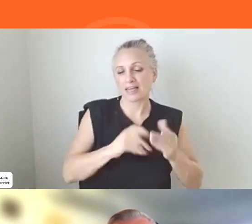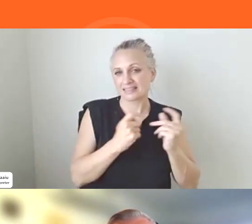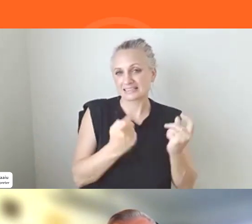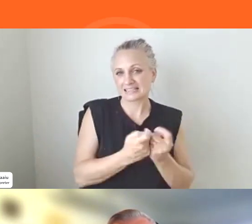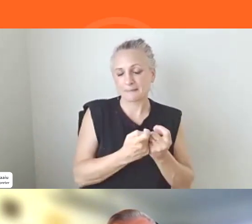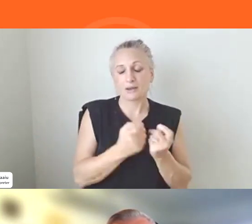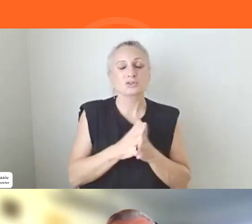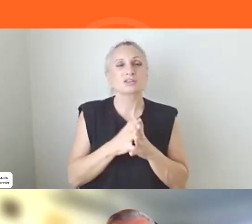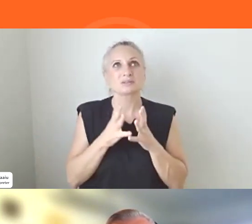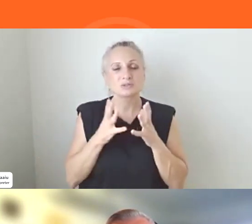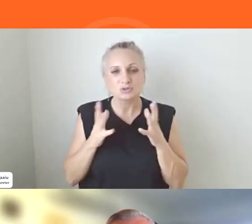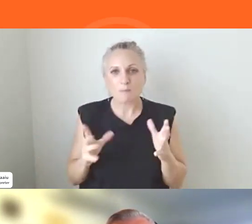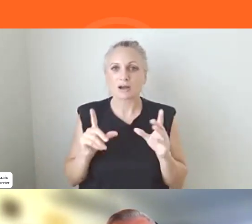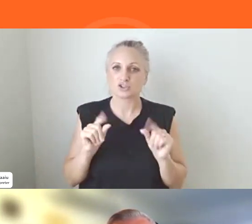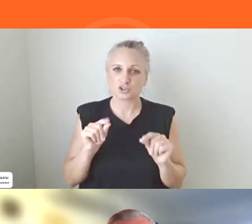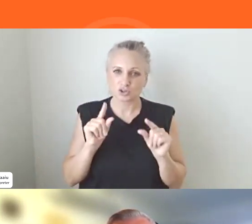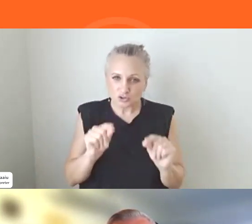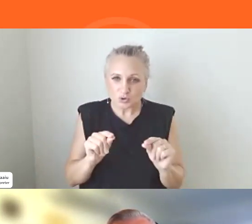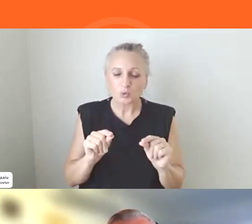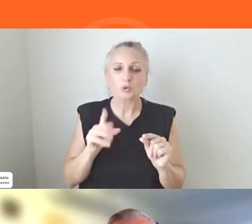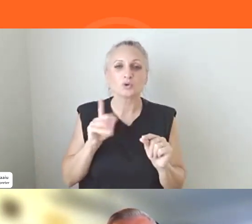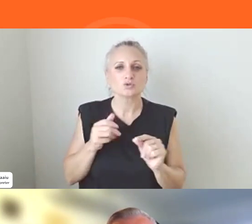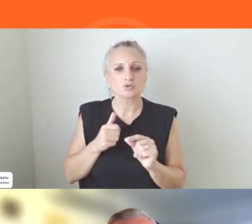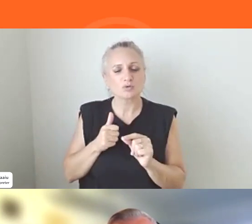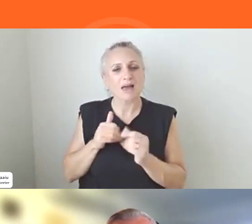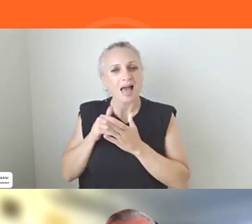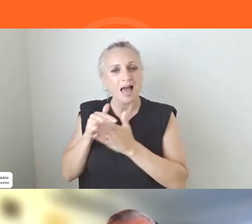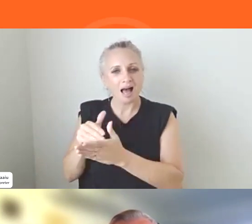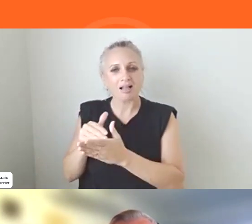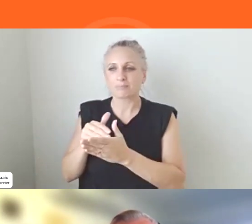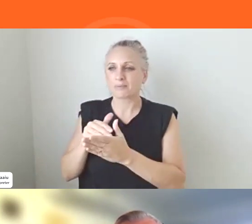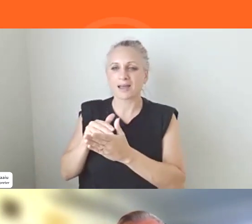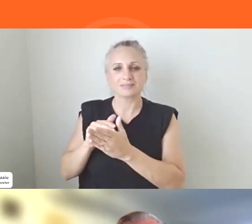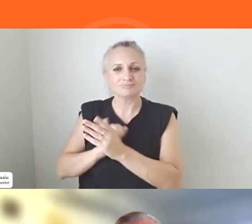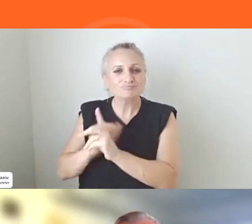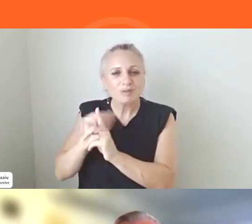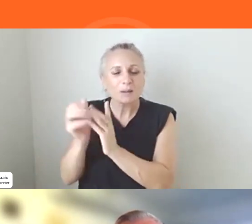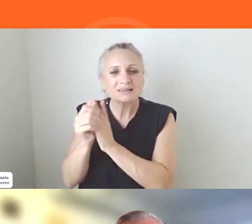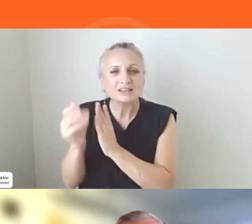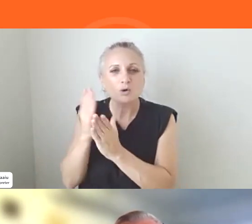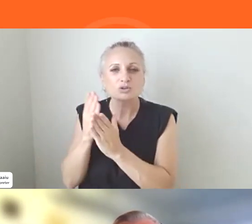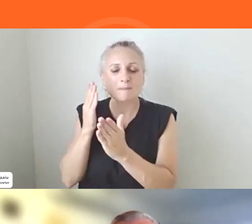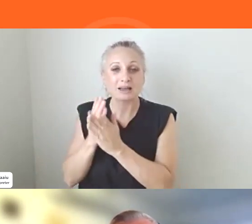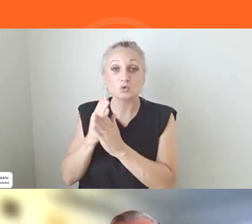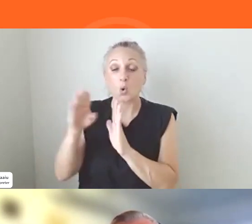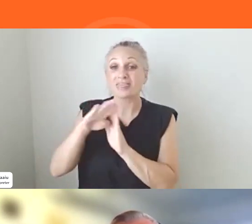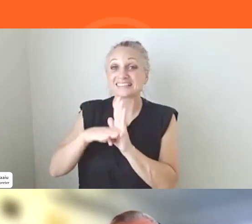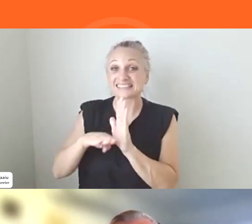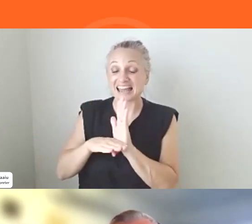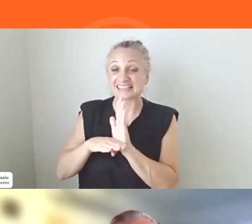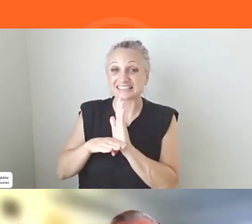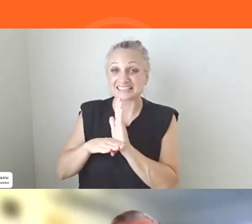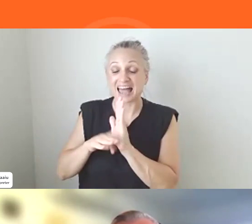can do to help upskill in order to meet those enforceable standards. But just to do an enforceable standard without